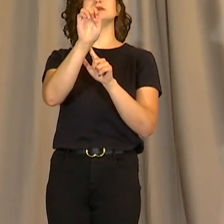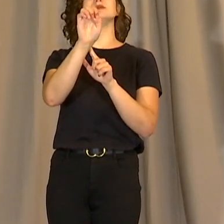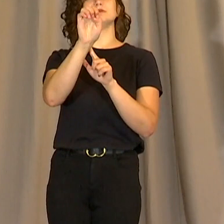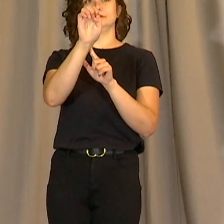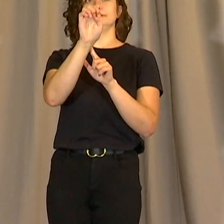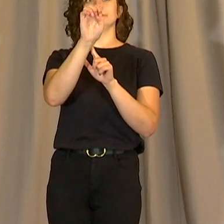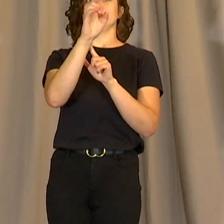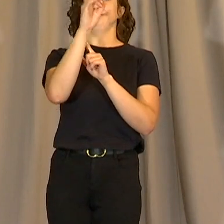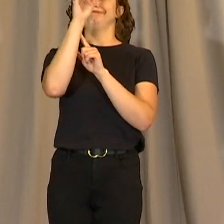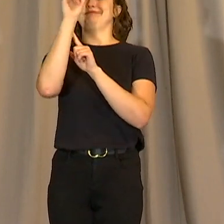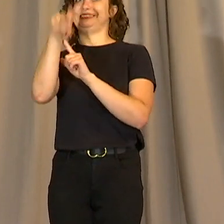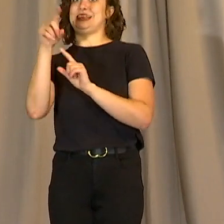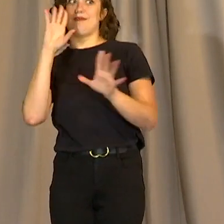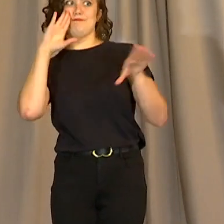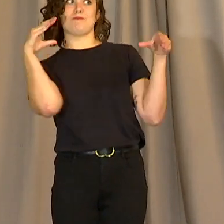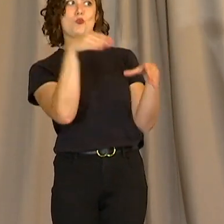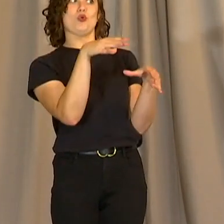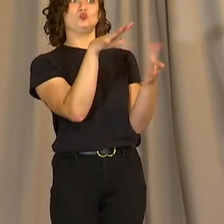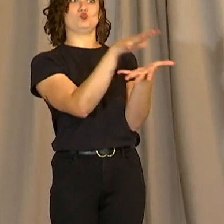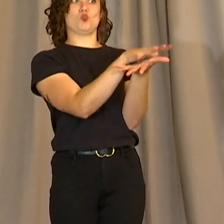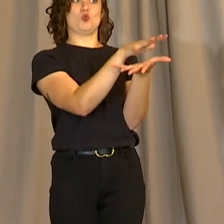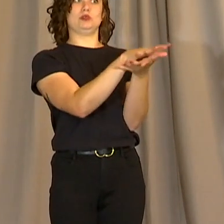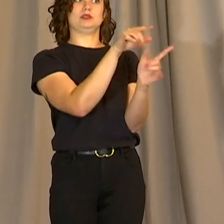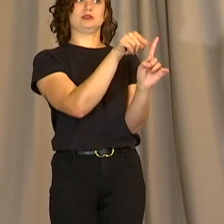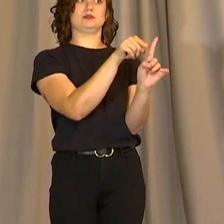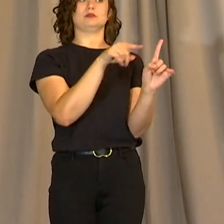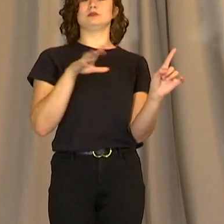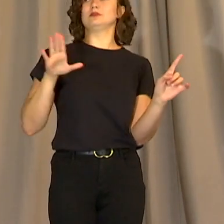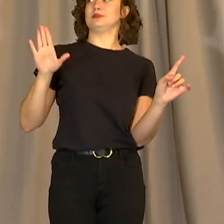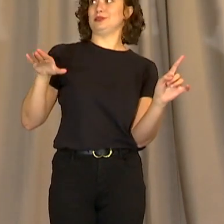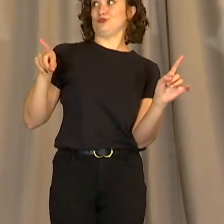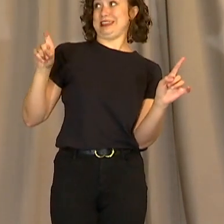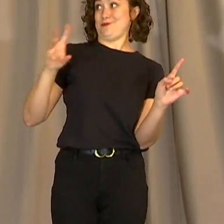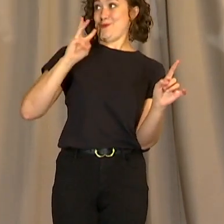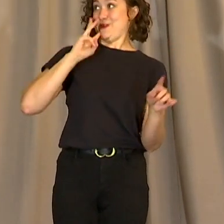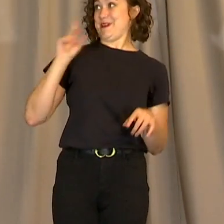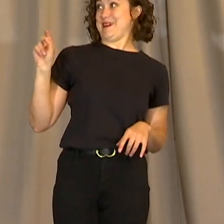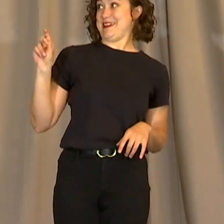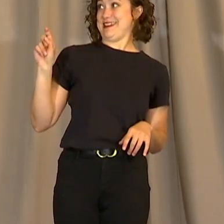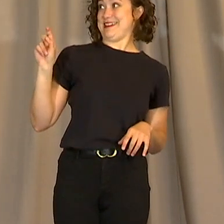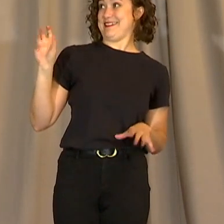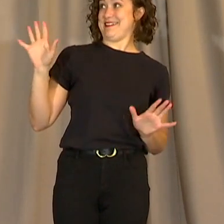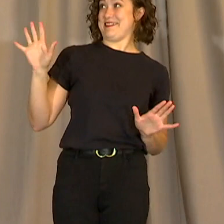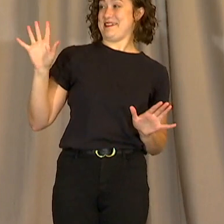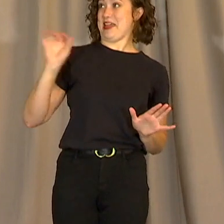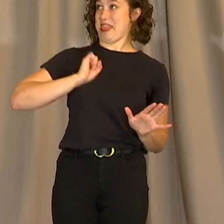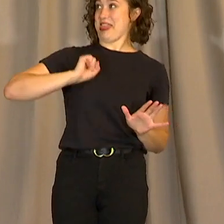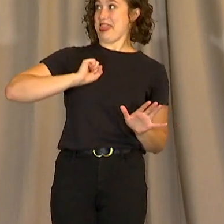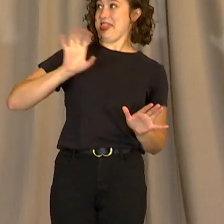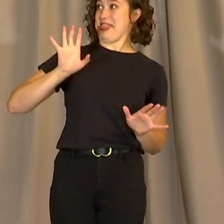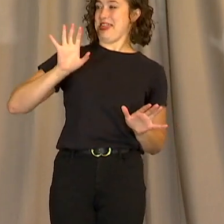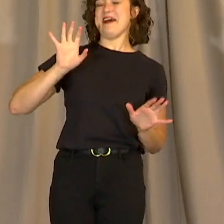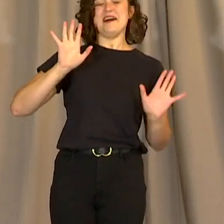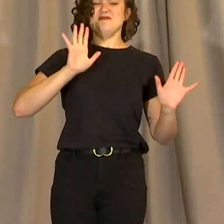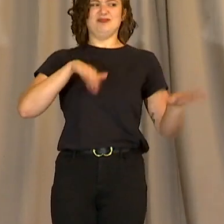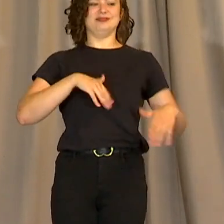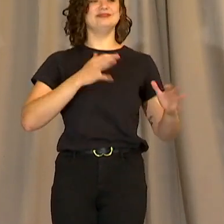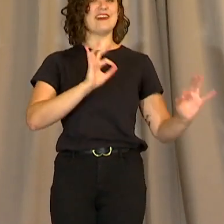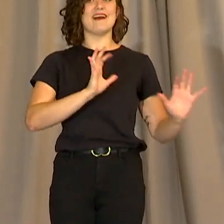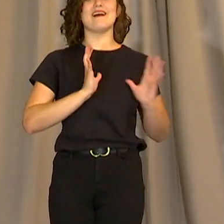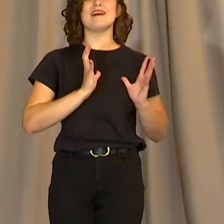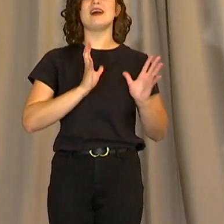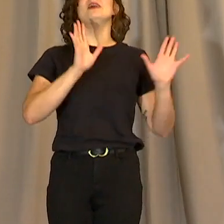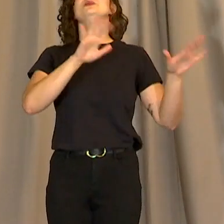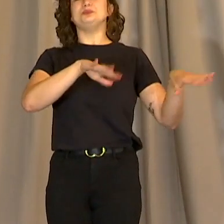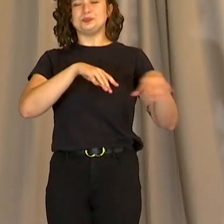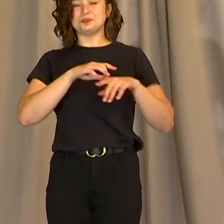health. You need some water? Thank you. I'm going to get some. Okay. I'll get you all some. Okay. When I think about health and